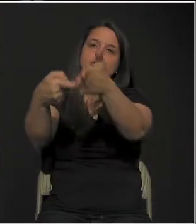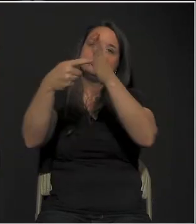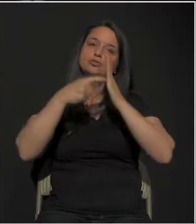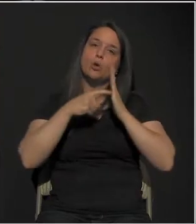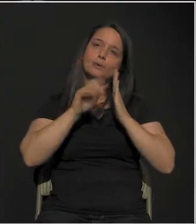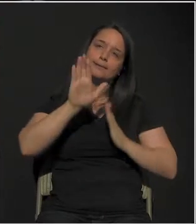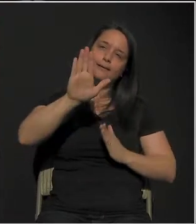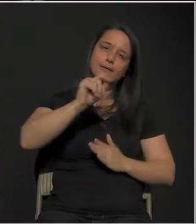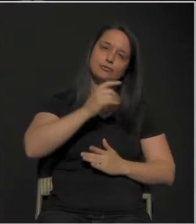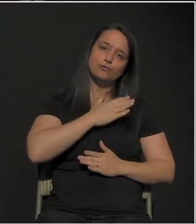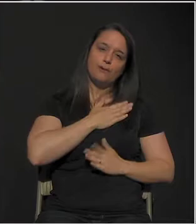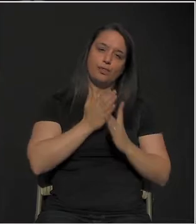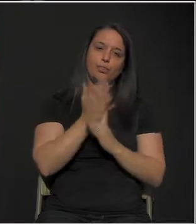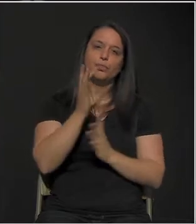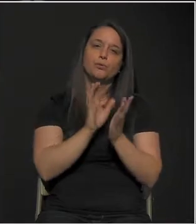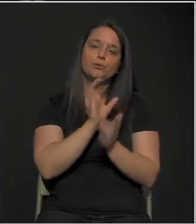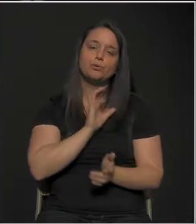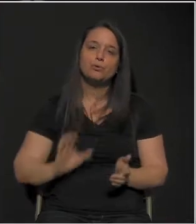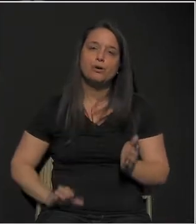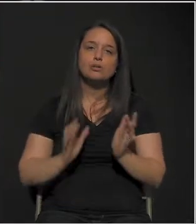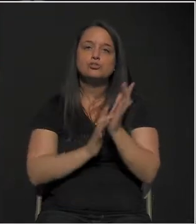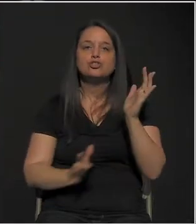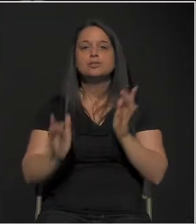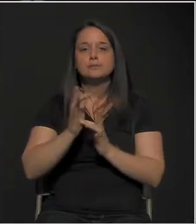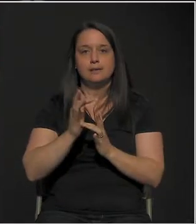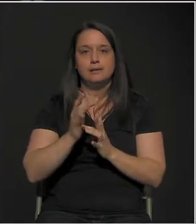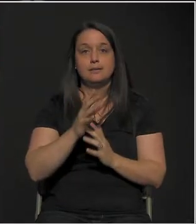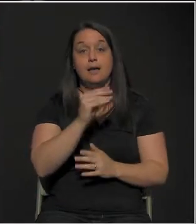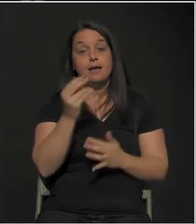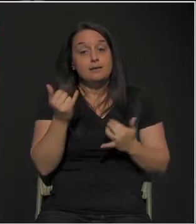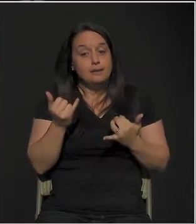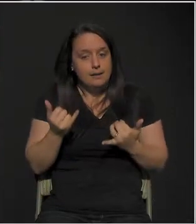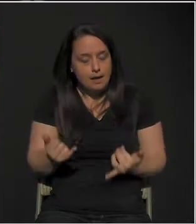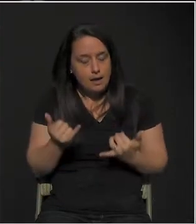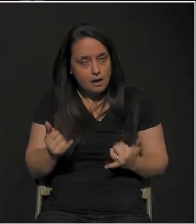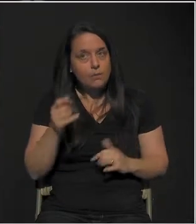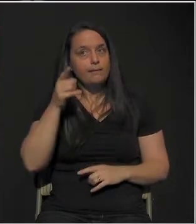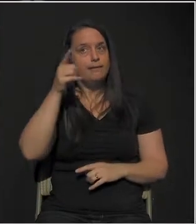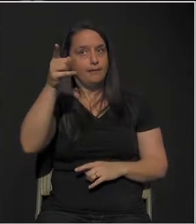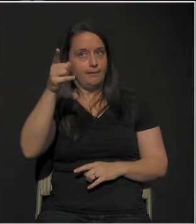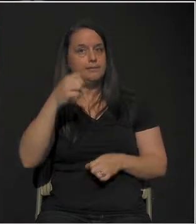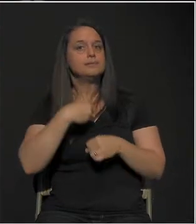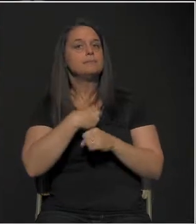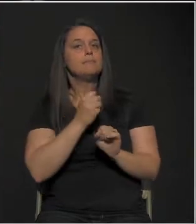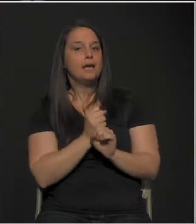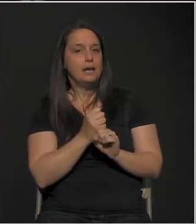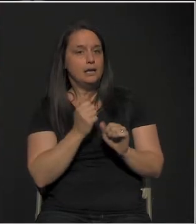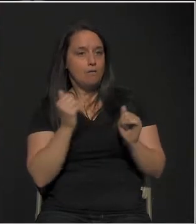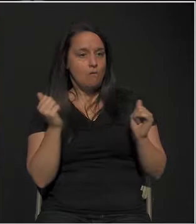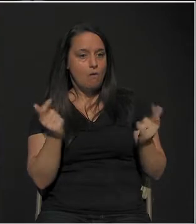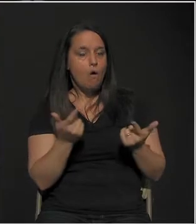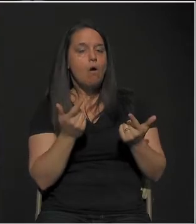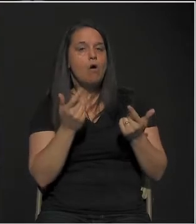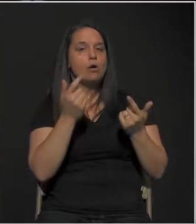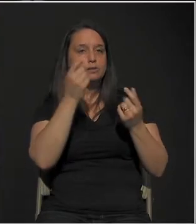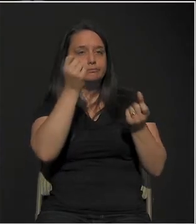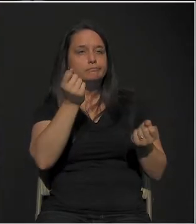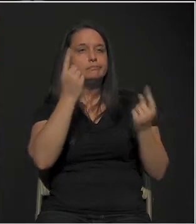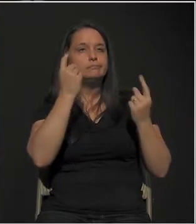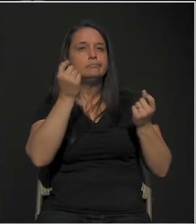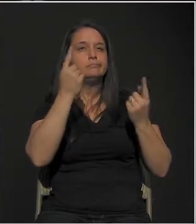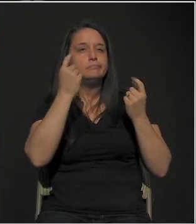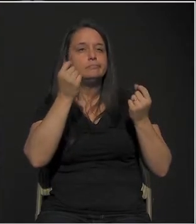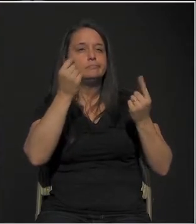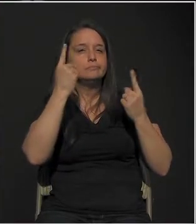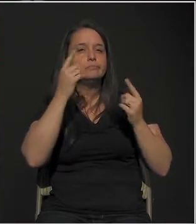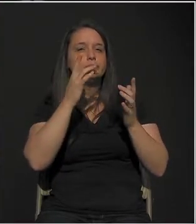grace through Christ Jesus. And now he has made all of this plain to us by the appearing of Christ